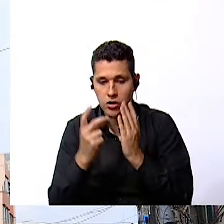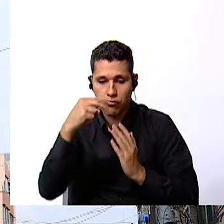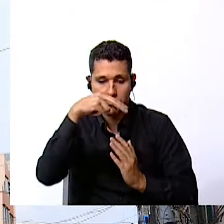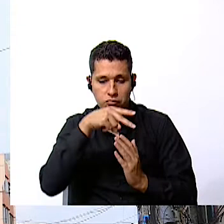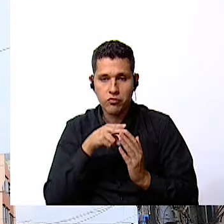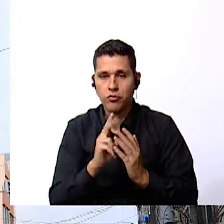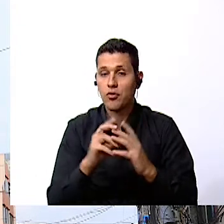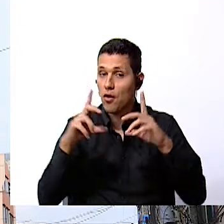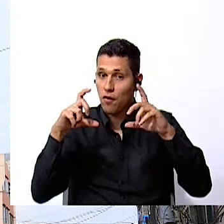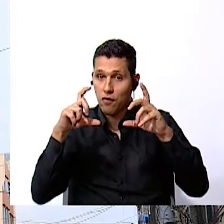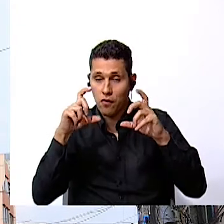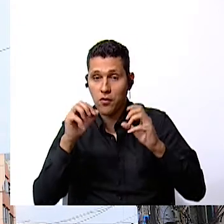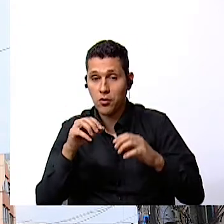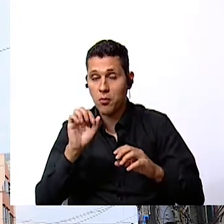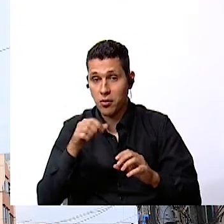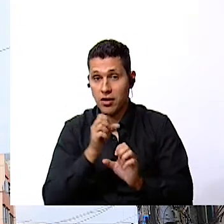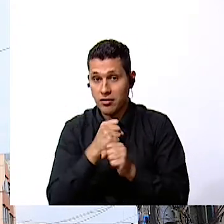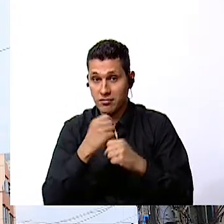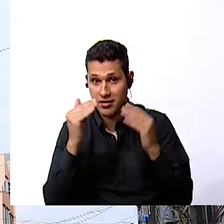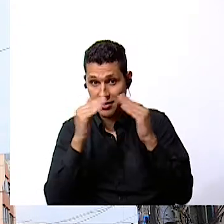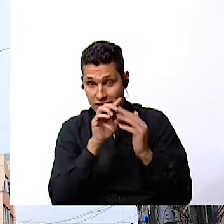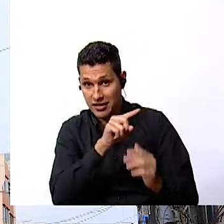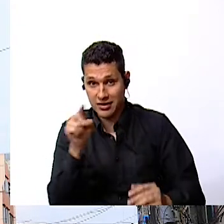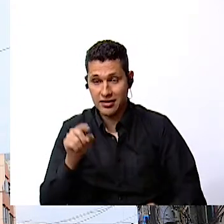picture. That would be awesome.